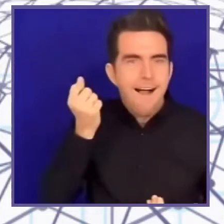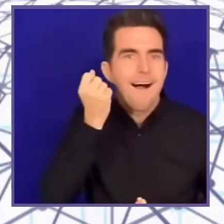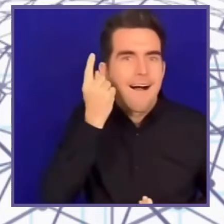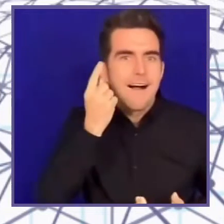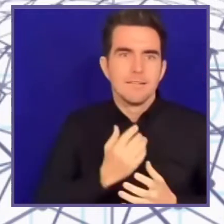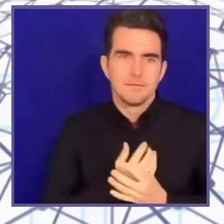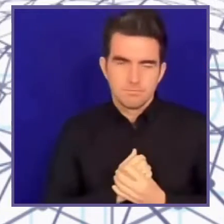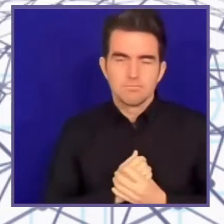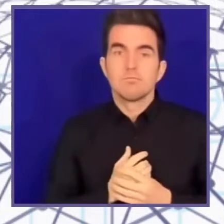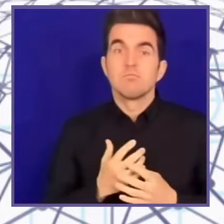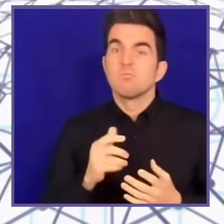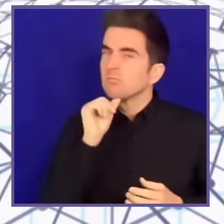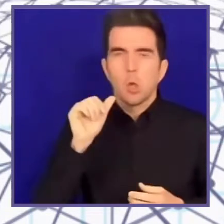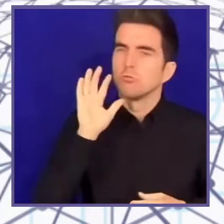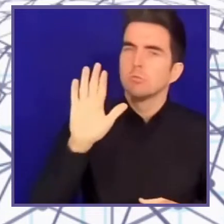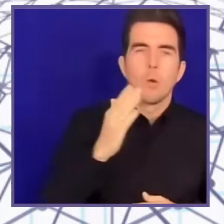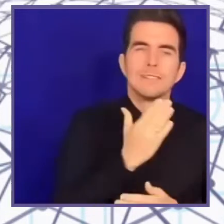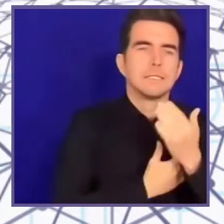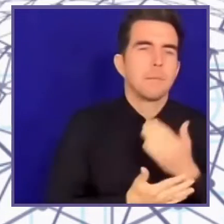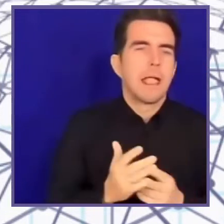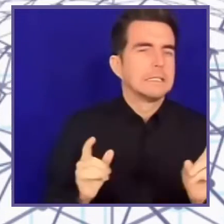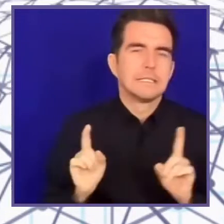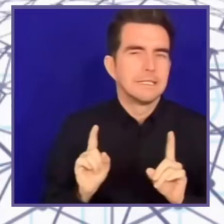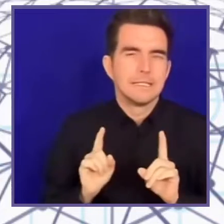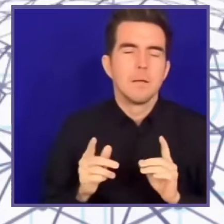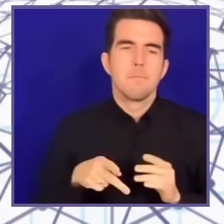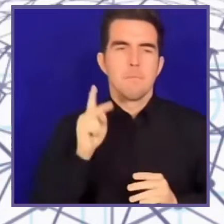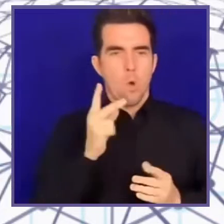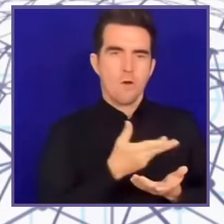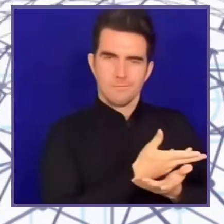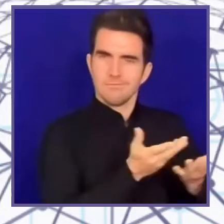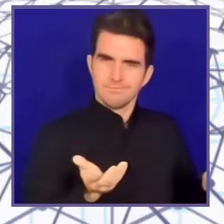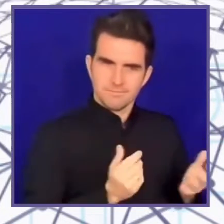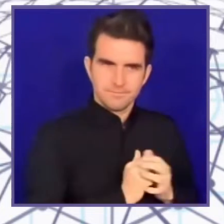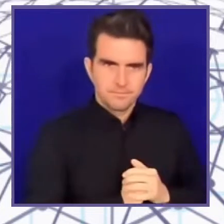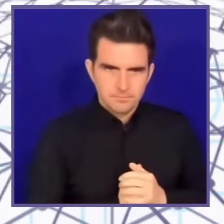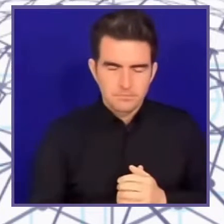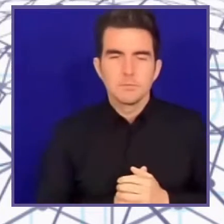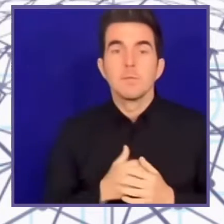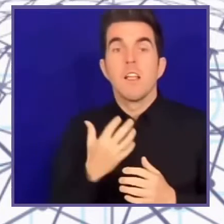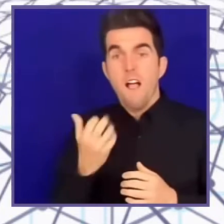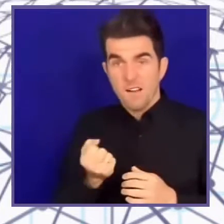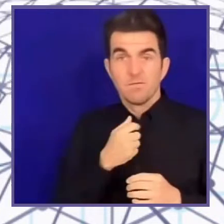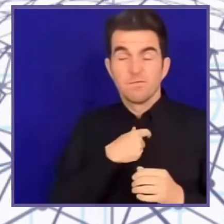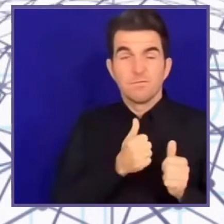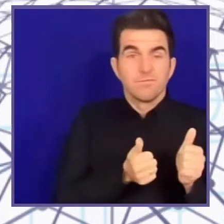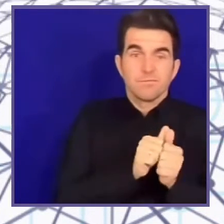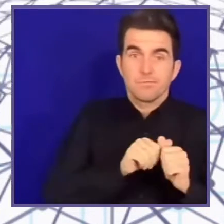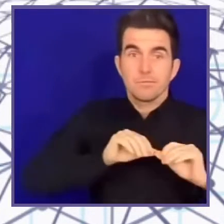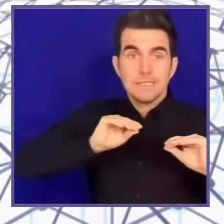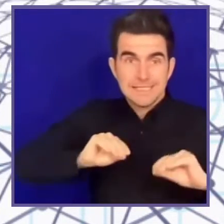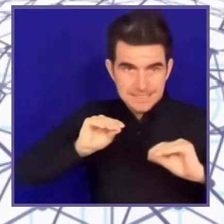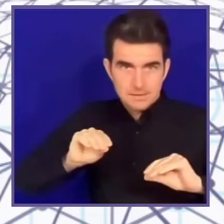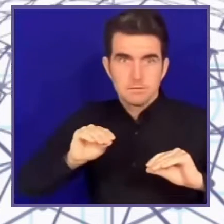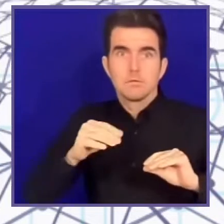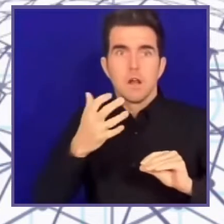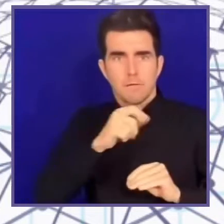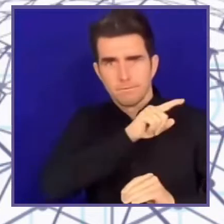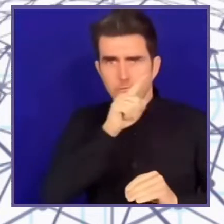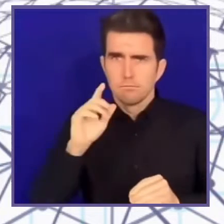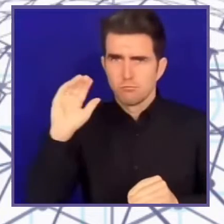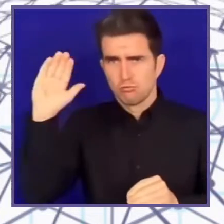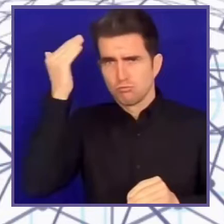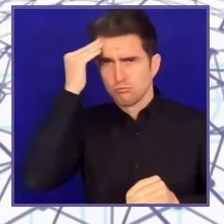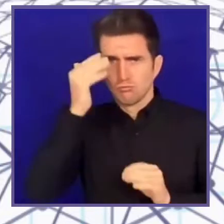our clinical team comprising occupational and physical therapists, they train other wheelchair users.